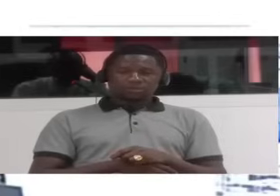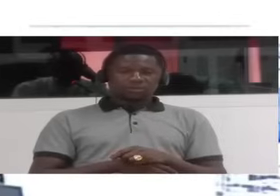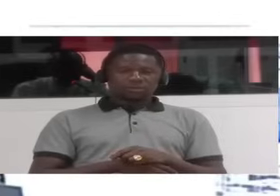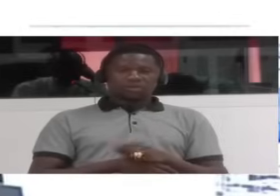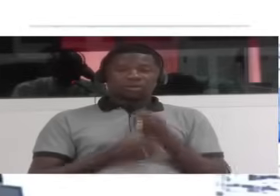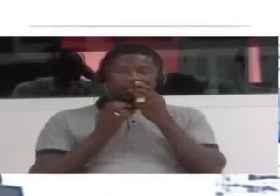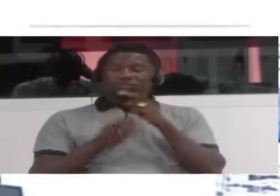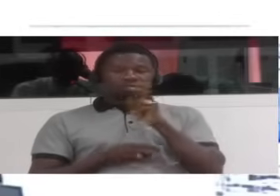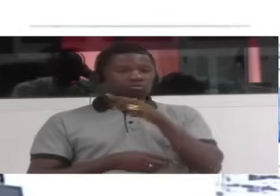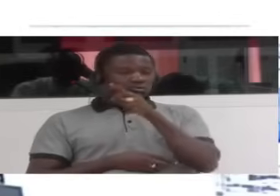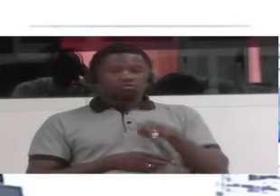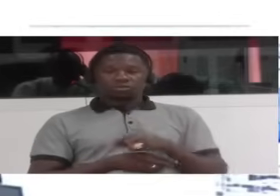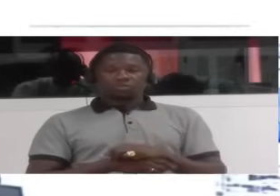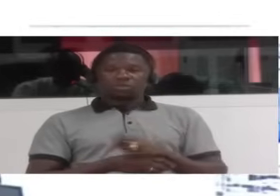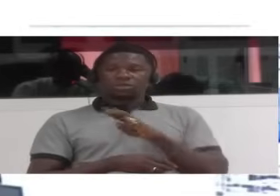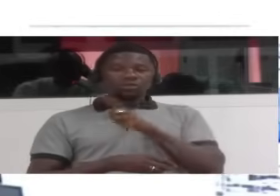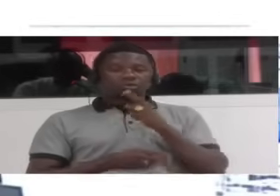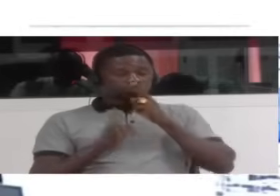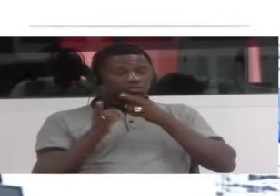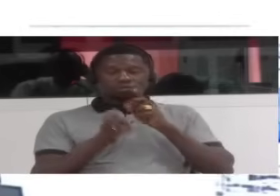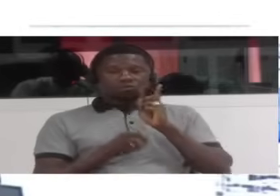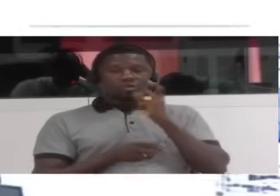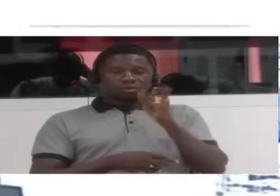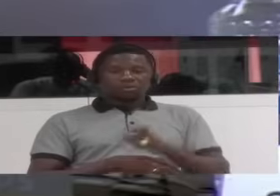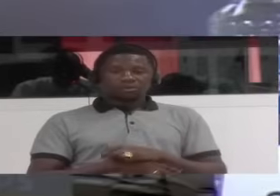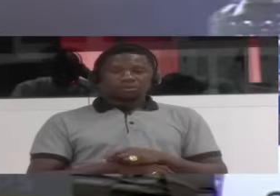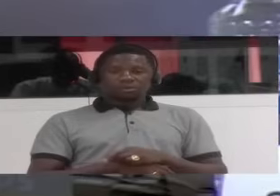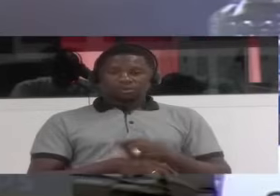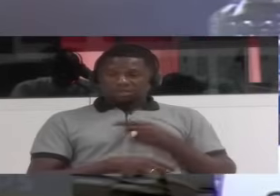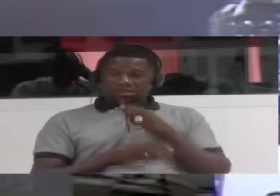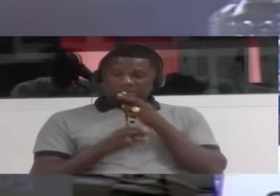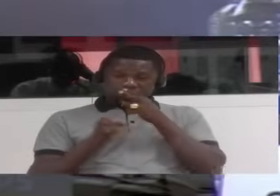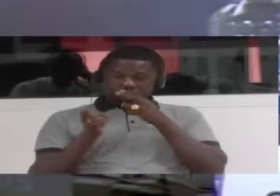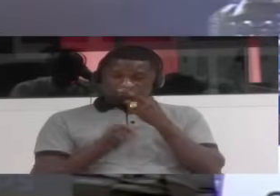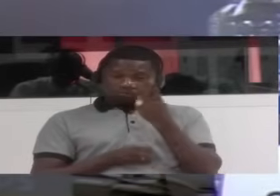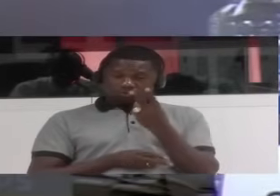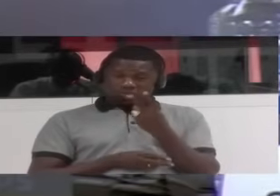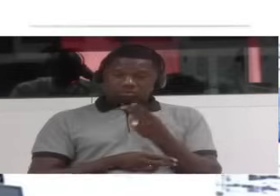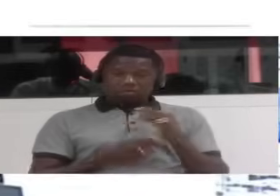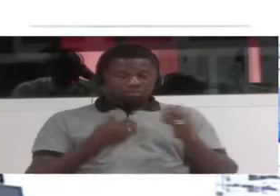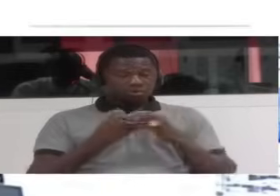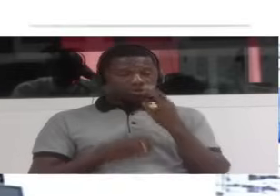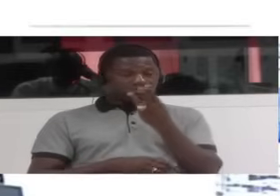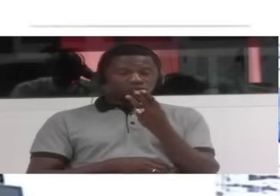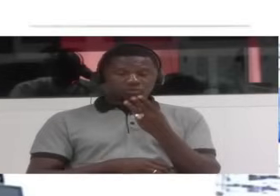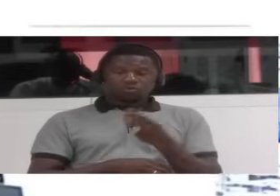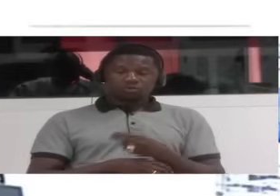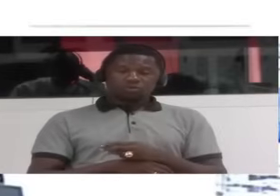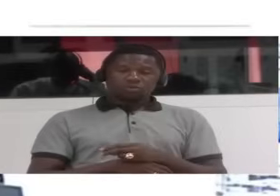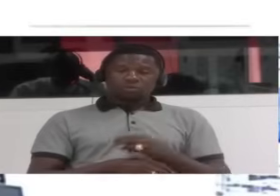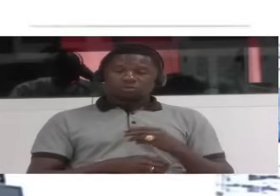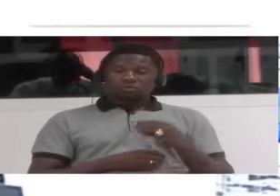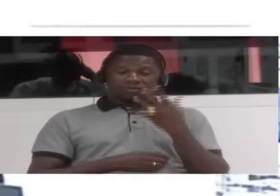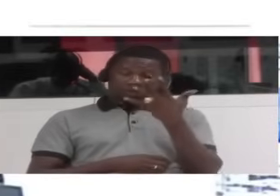He didn't shoot one person. Did he shoot two? More than two. Five? More